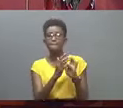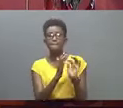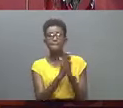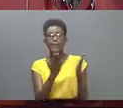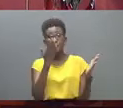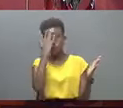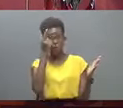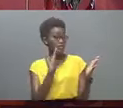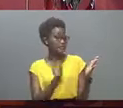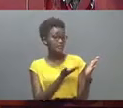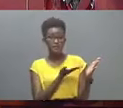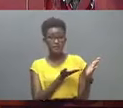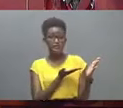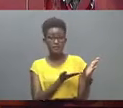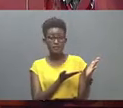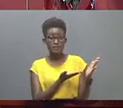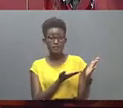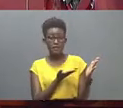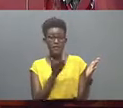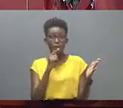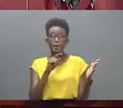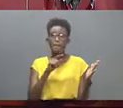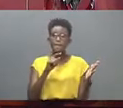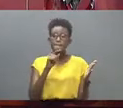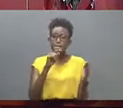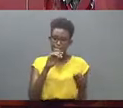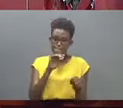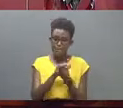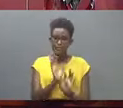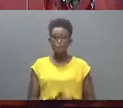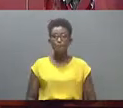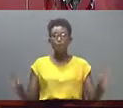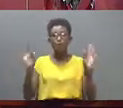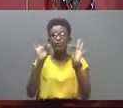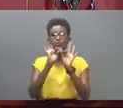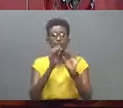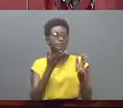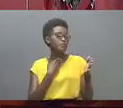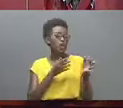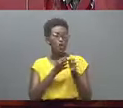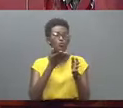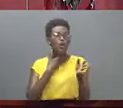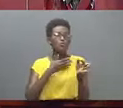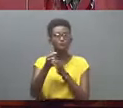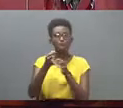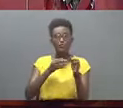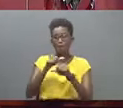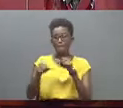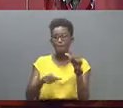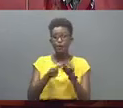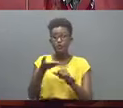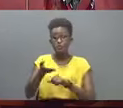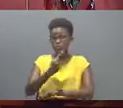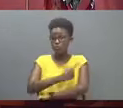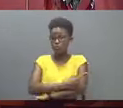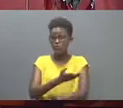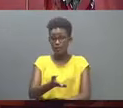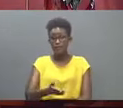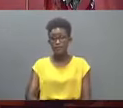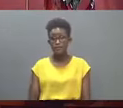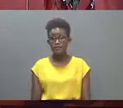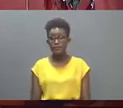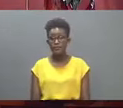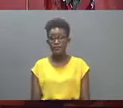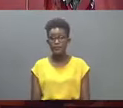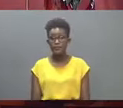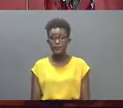is the most important verse that I'll be preaching from. Ndashaka gusoma uyu murongo